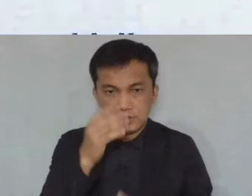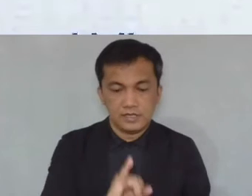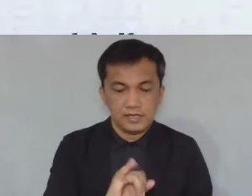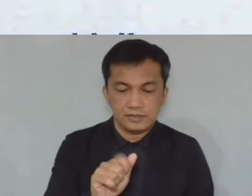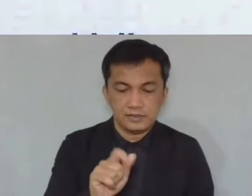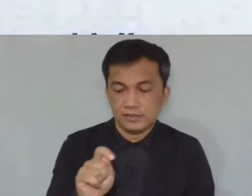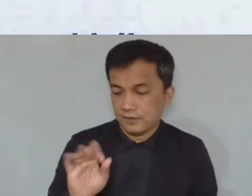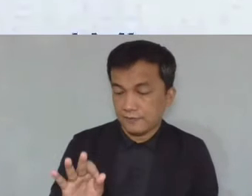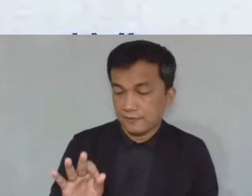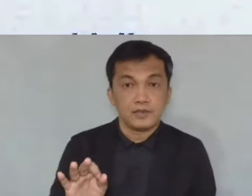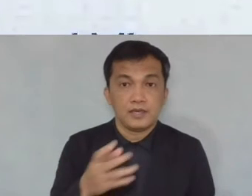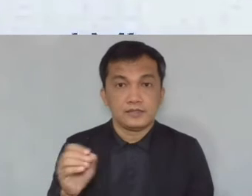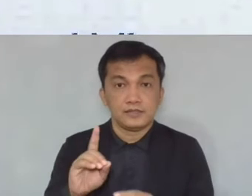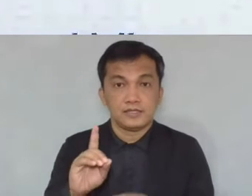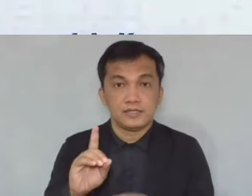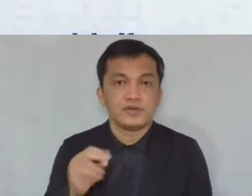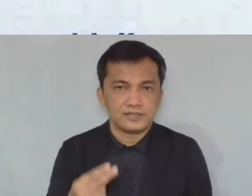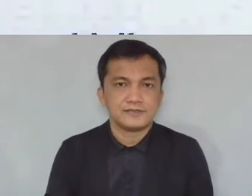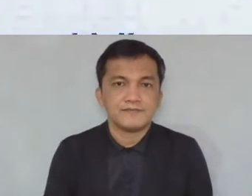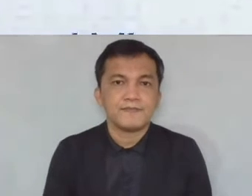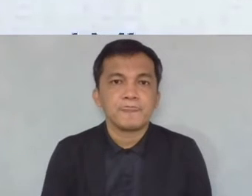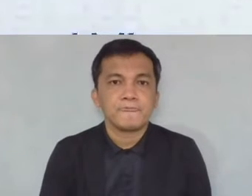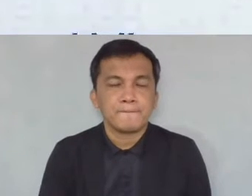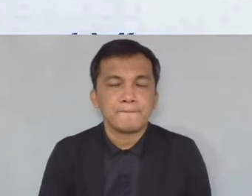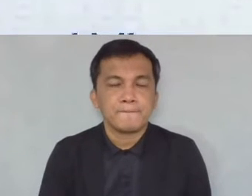Interagency Task Force, and the Department of Health.